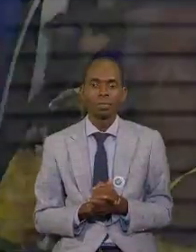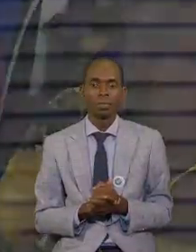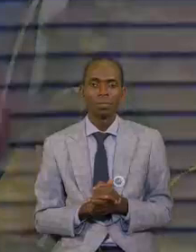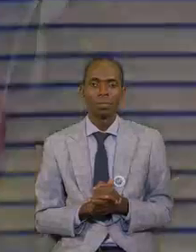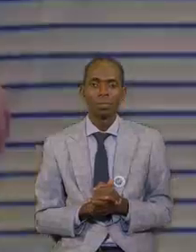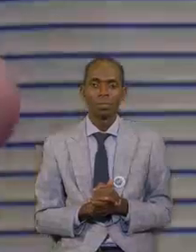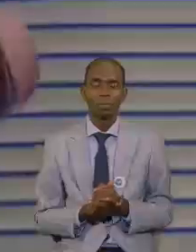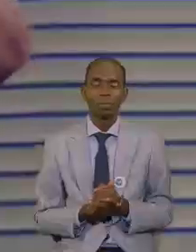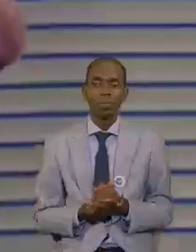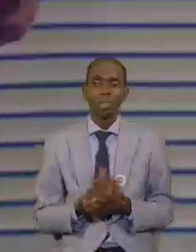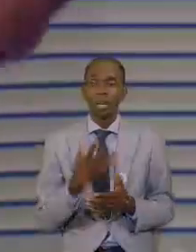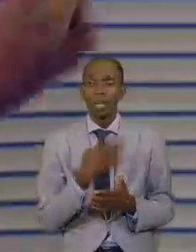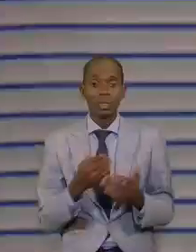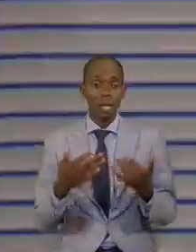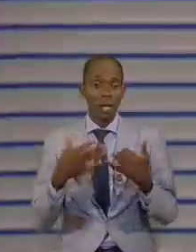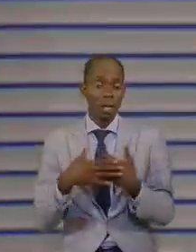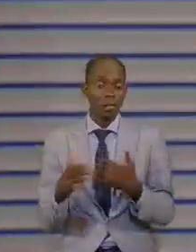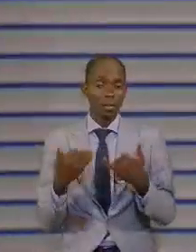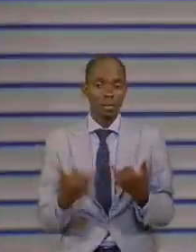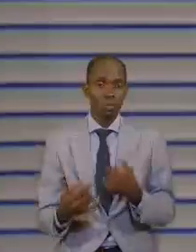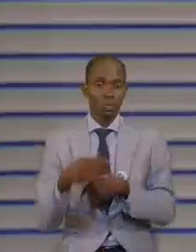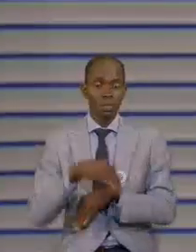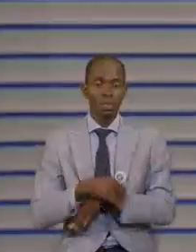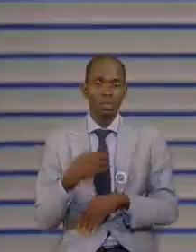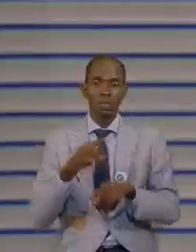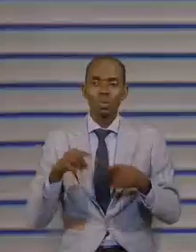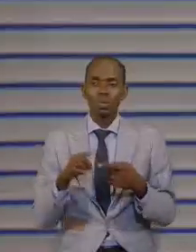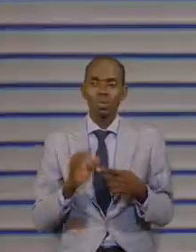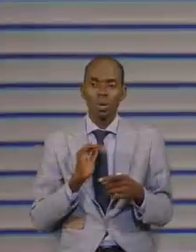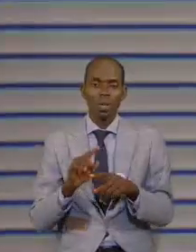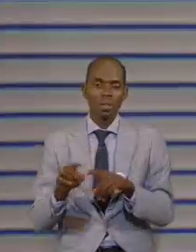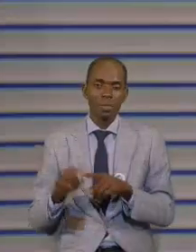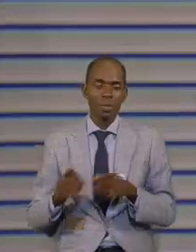And after tonight, we'll go to our various places.